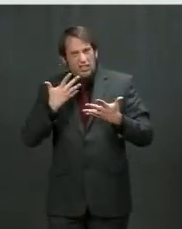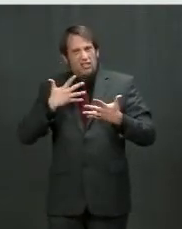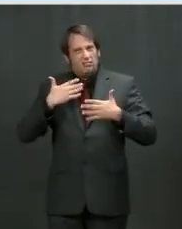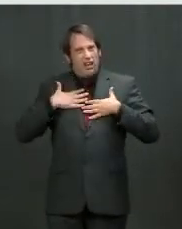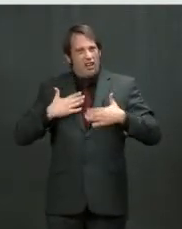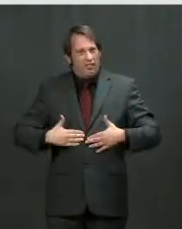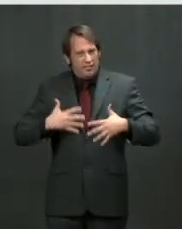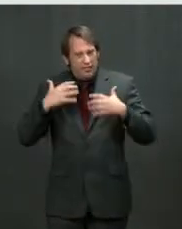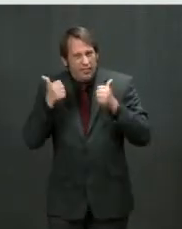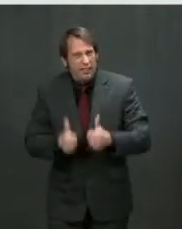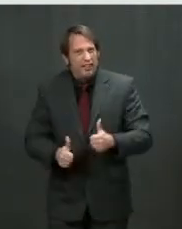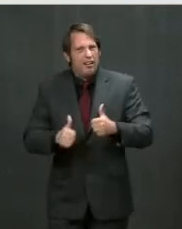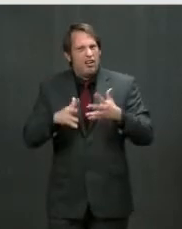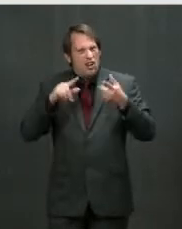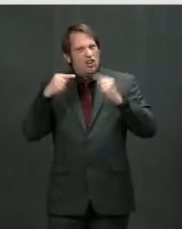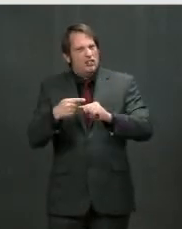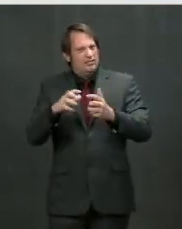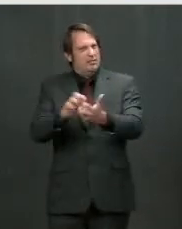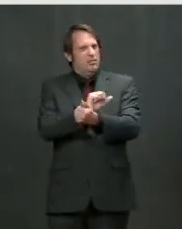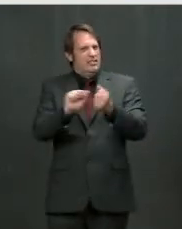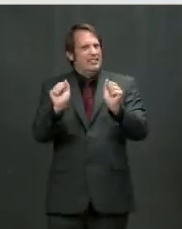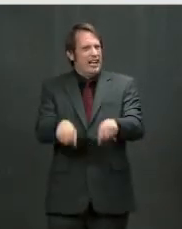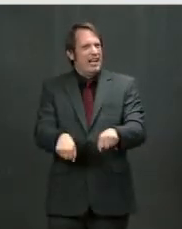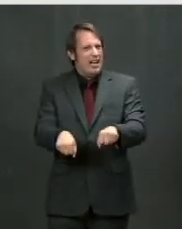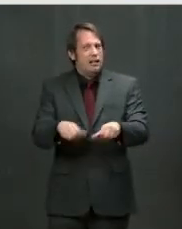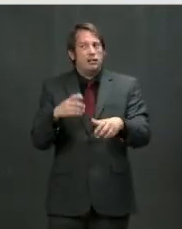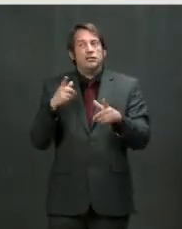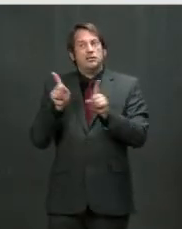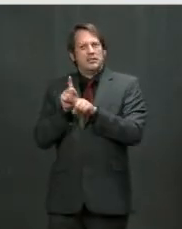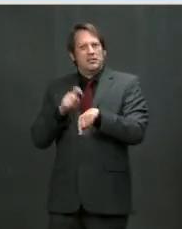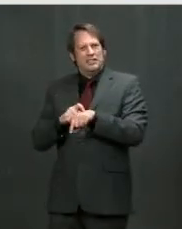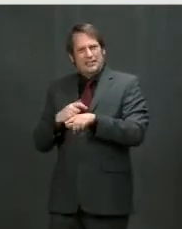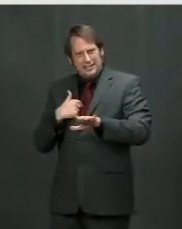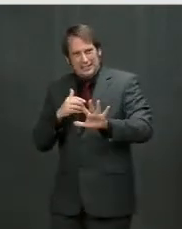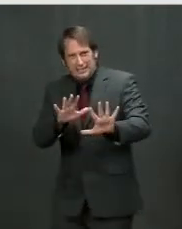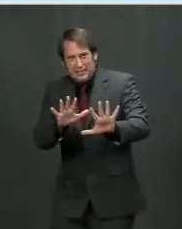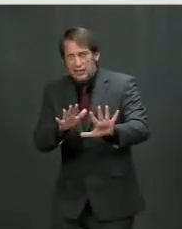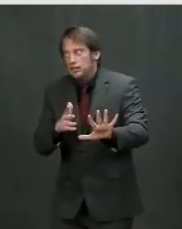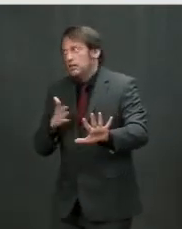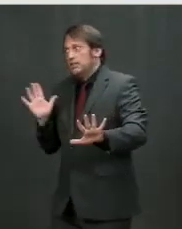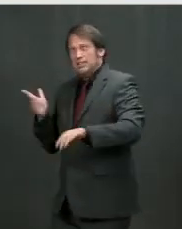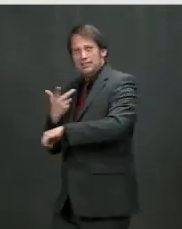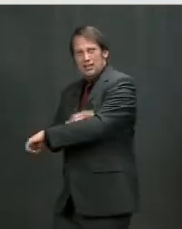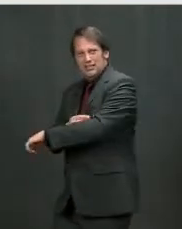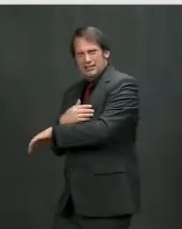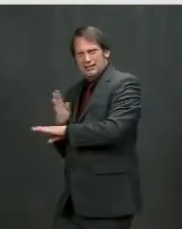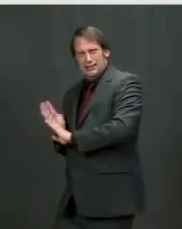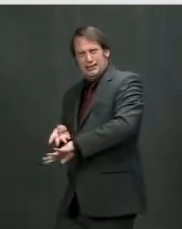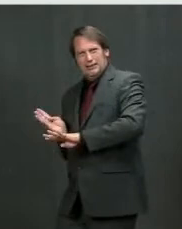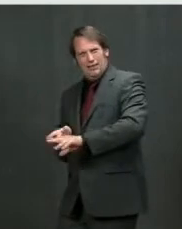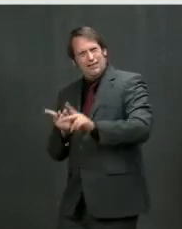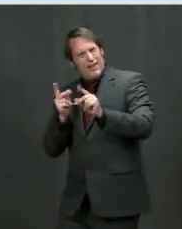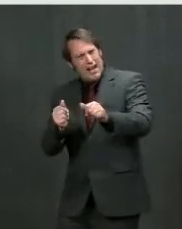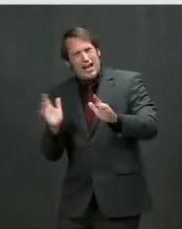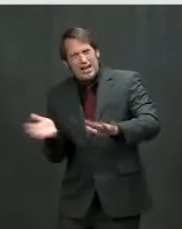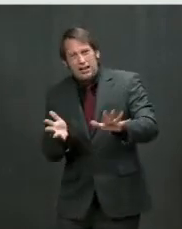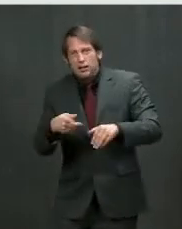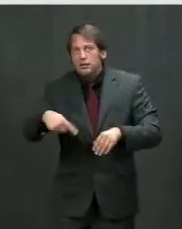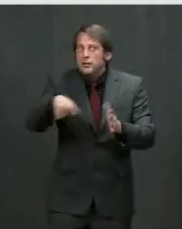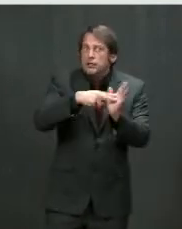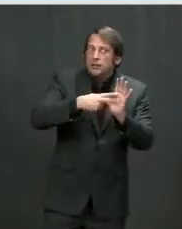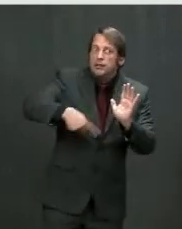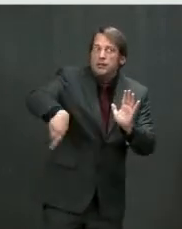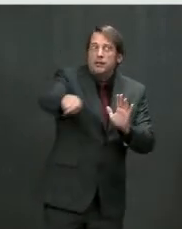need to continue to accelerate our vaccination efforts and to take the individual responsibility to get vaccinated when we